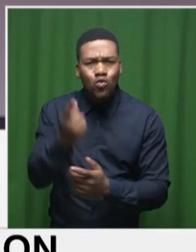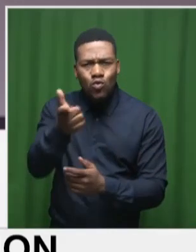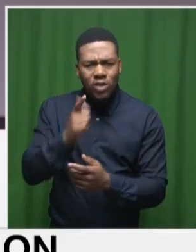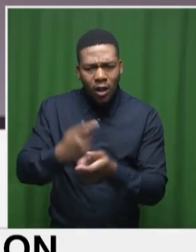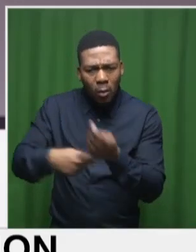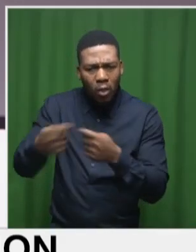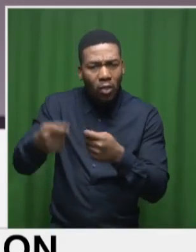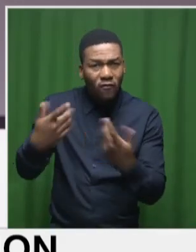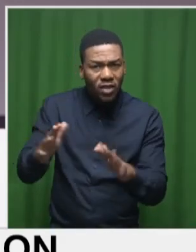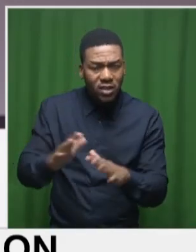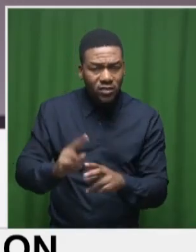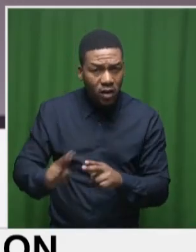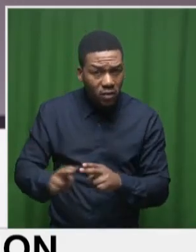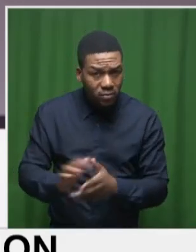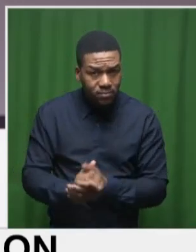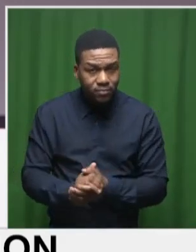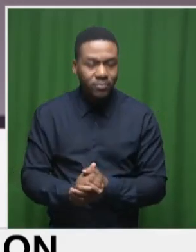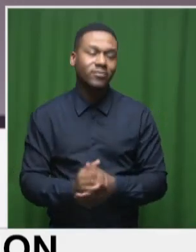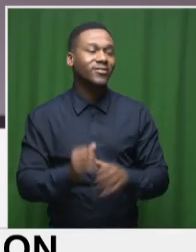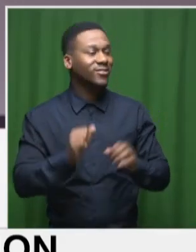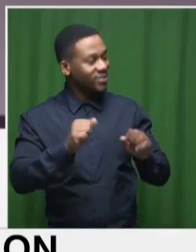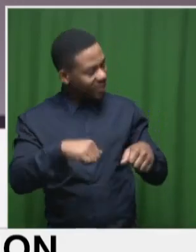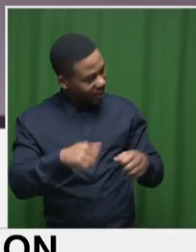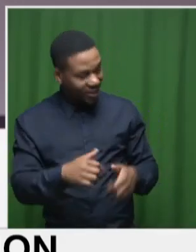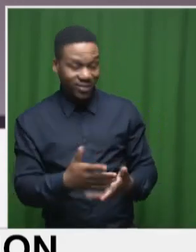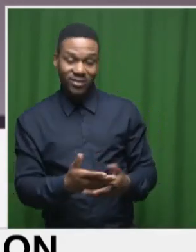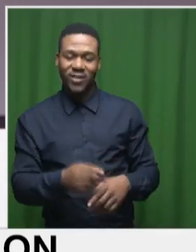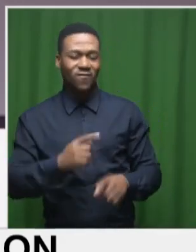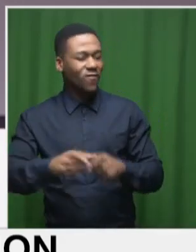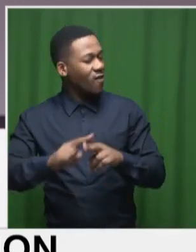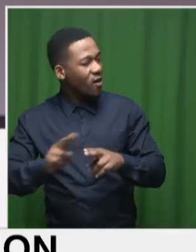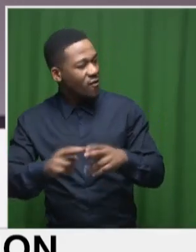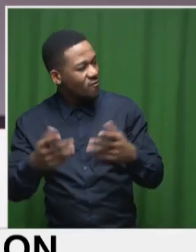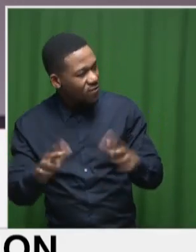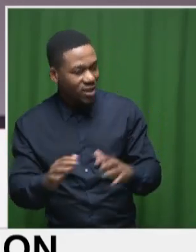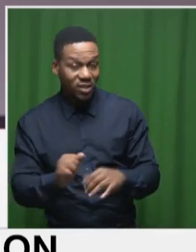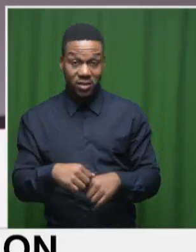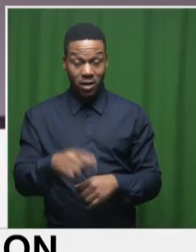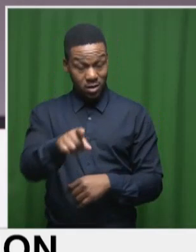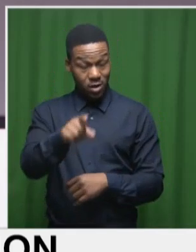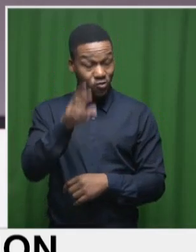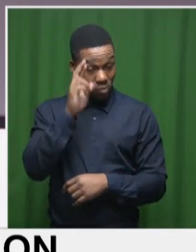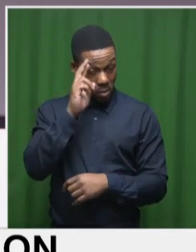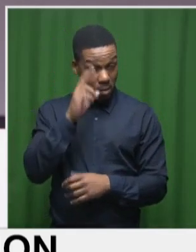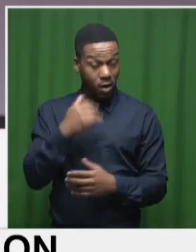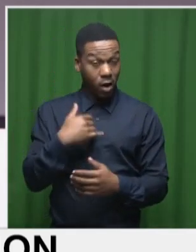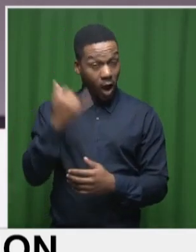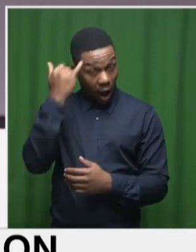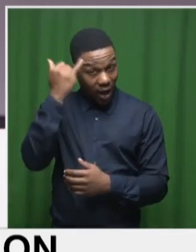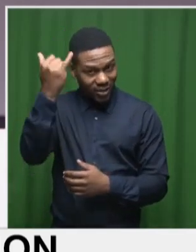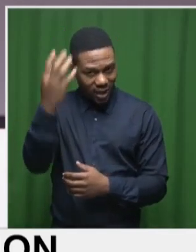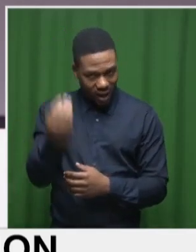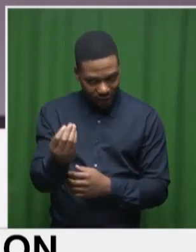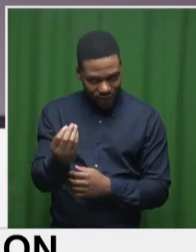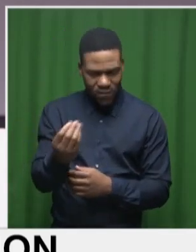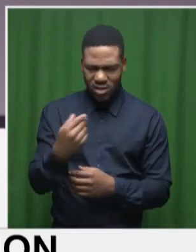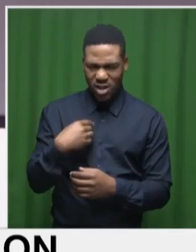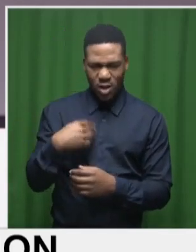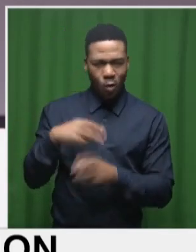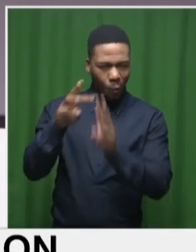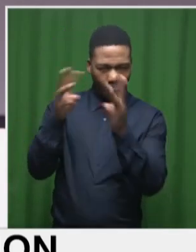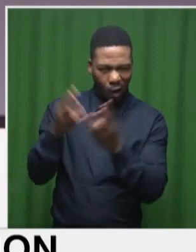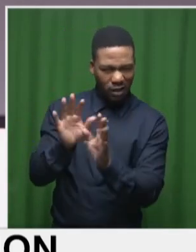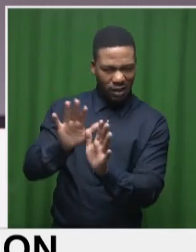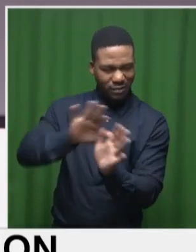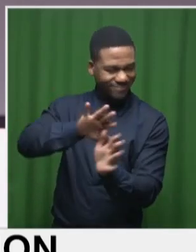the one thing that I think when you have these ideas, especially because you are very removed from the reaction of the world, right? You don't